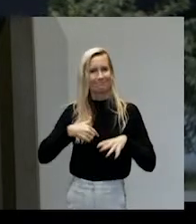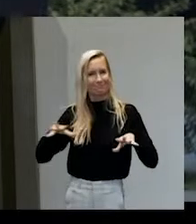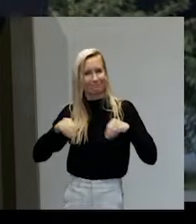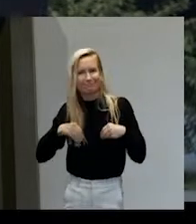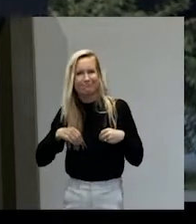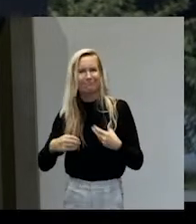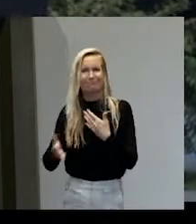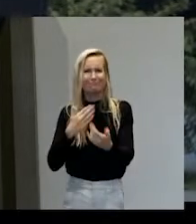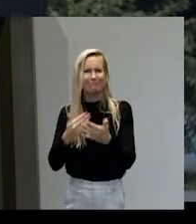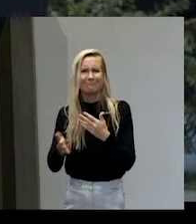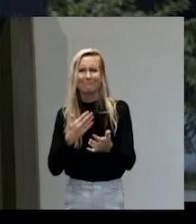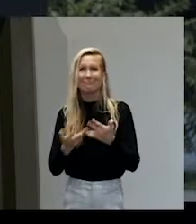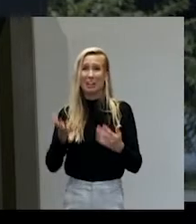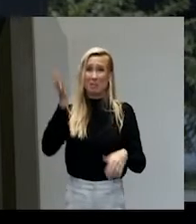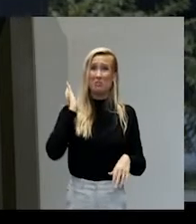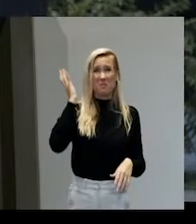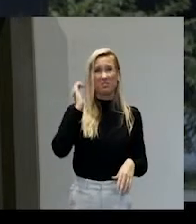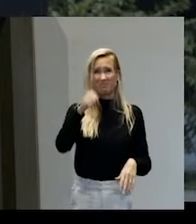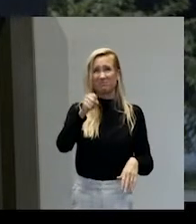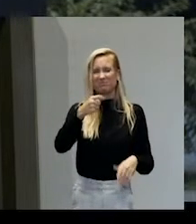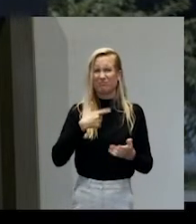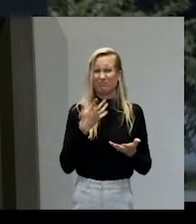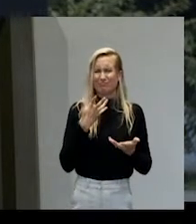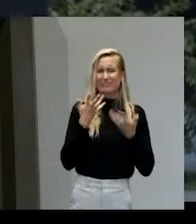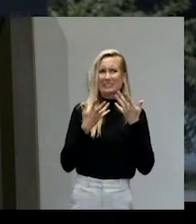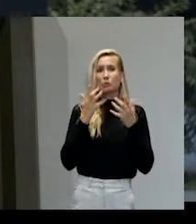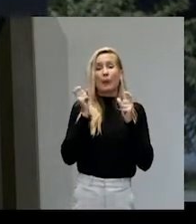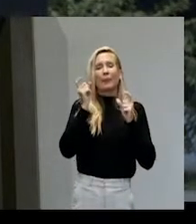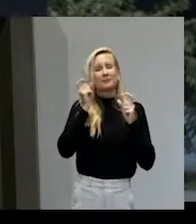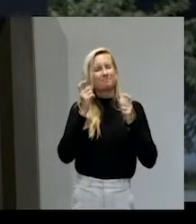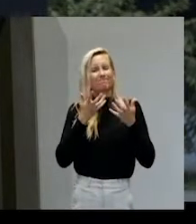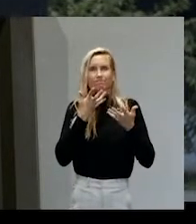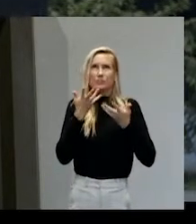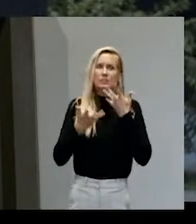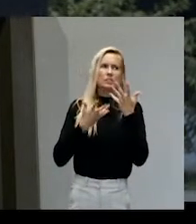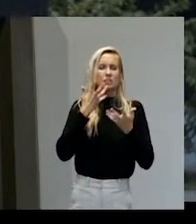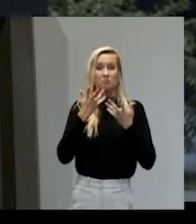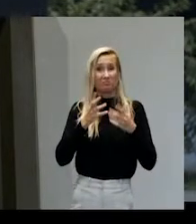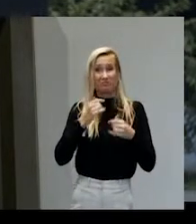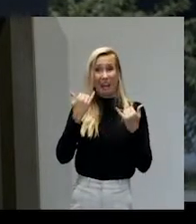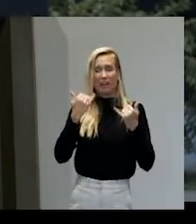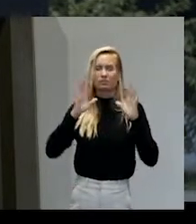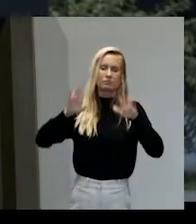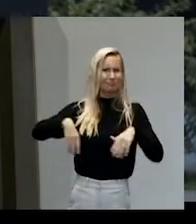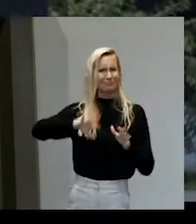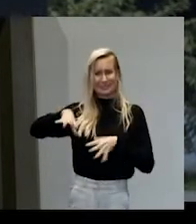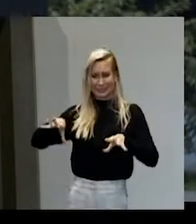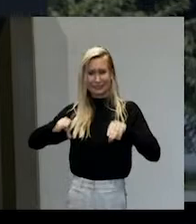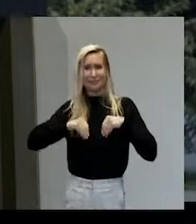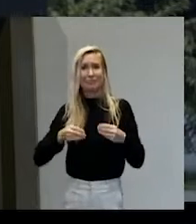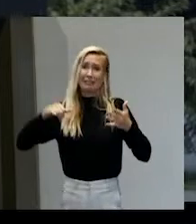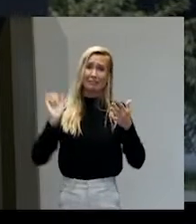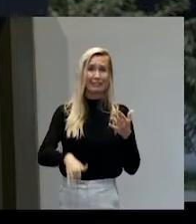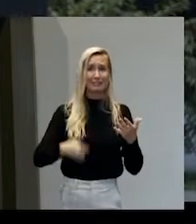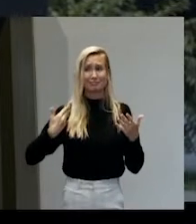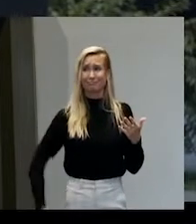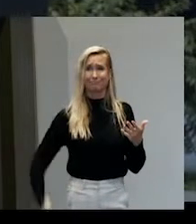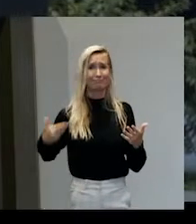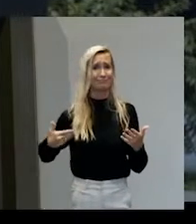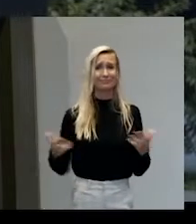don't even consider. I just have these tics and they are what they are. That's YouTube/Rick